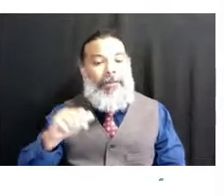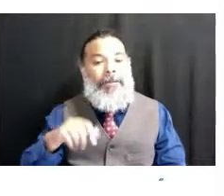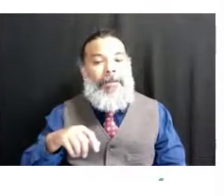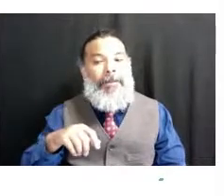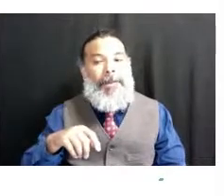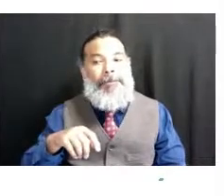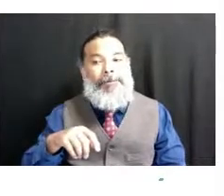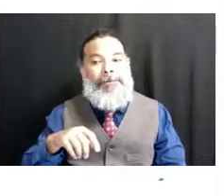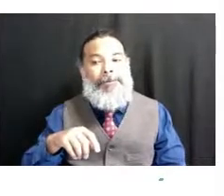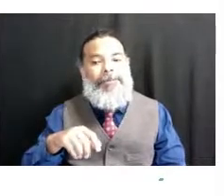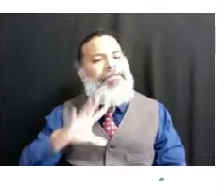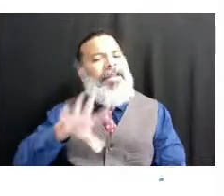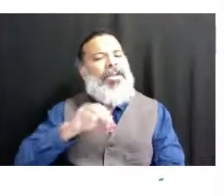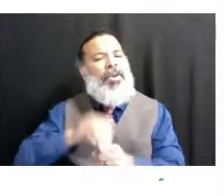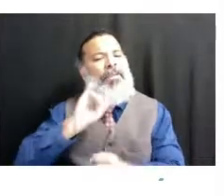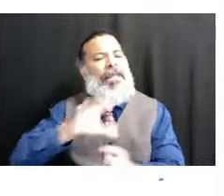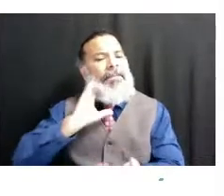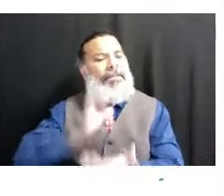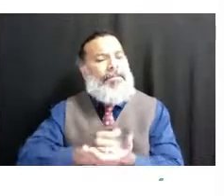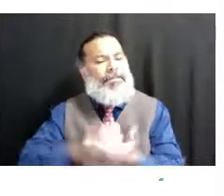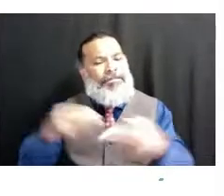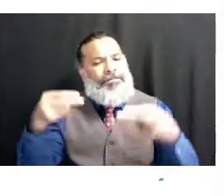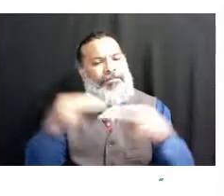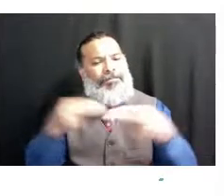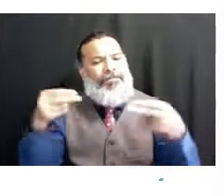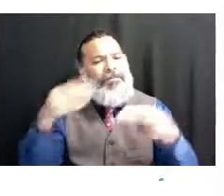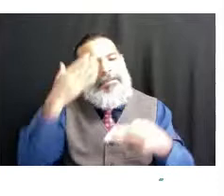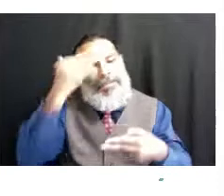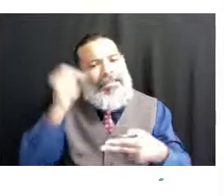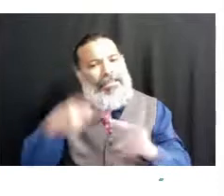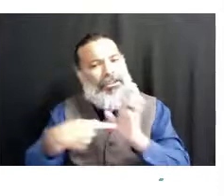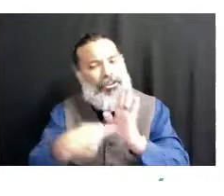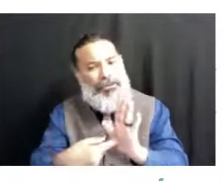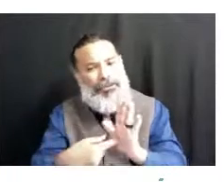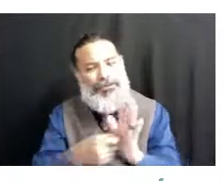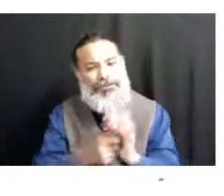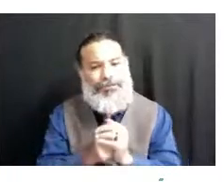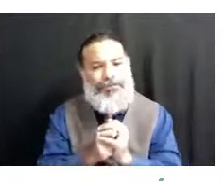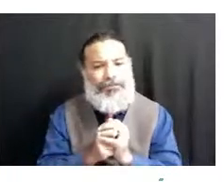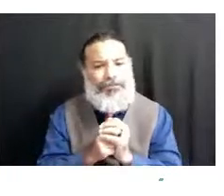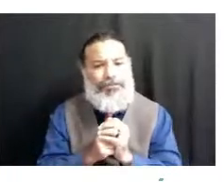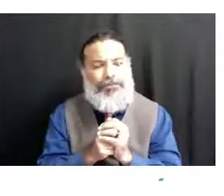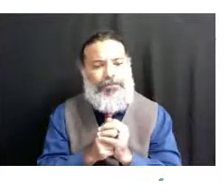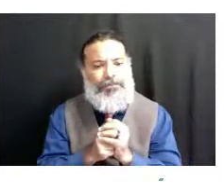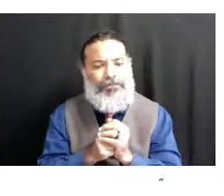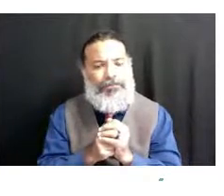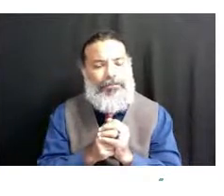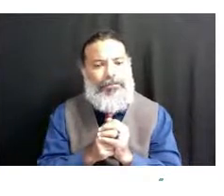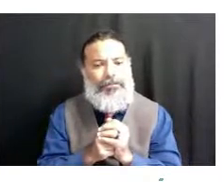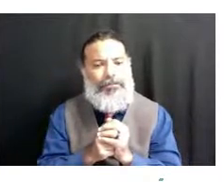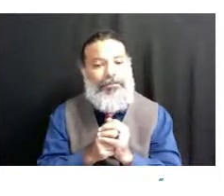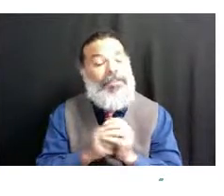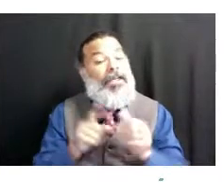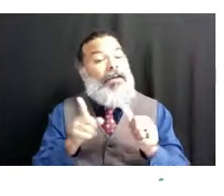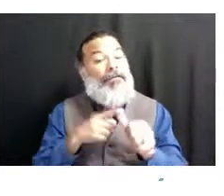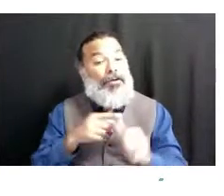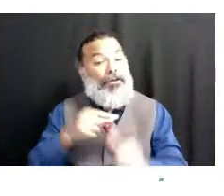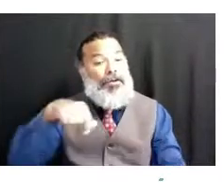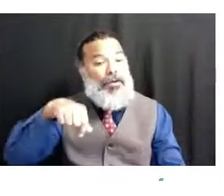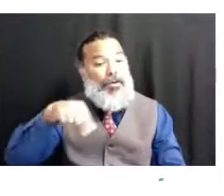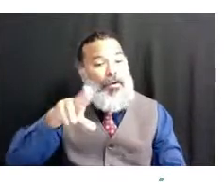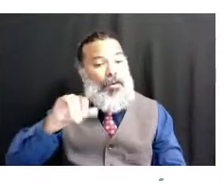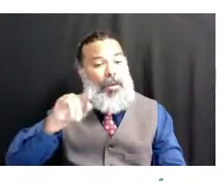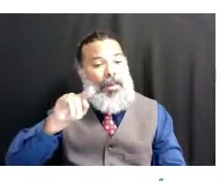I include this slide because I think it shows, first of all, the quality